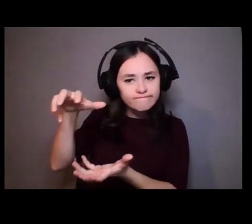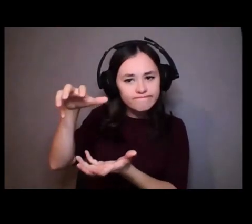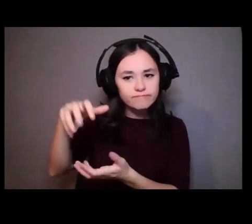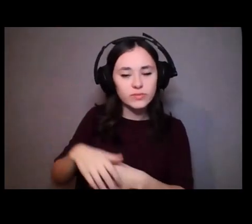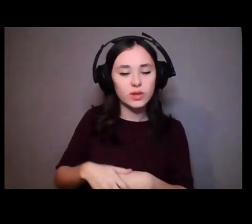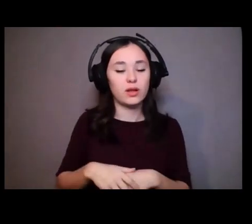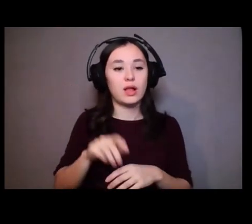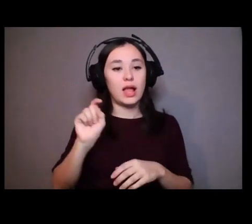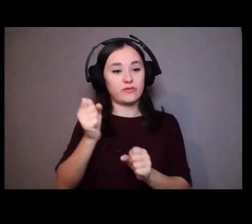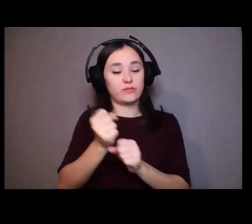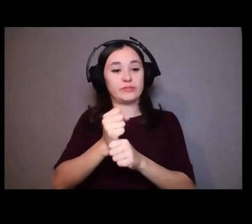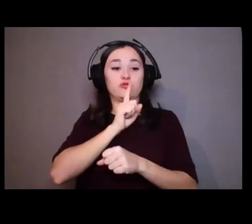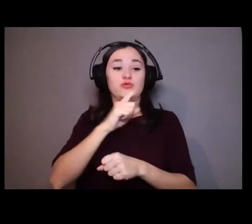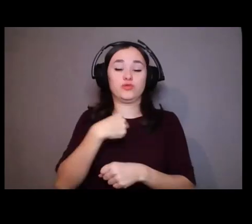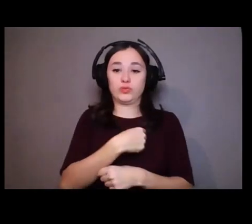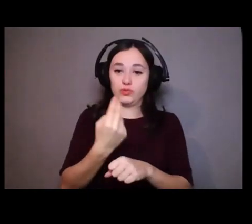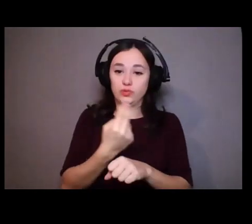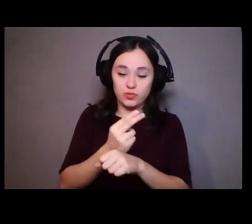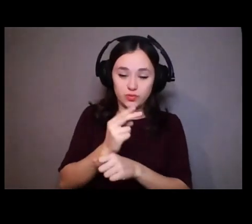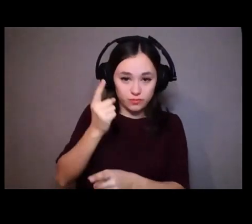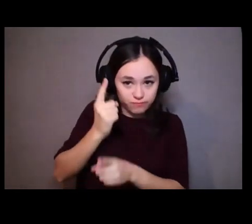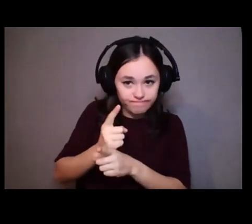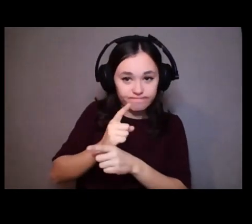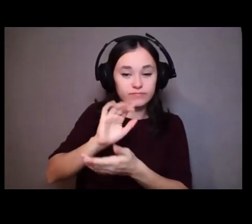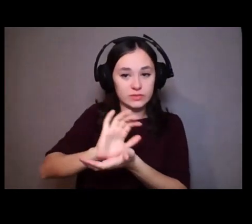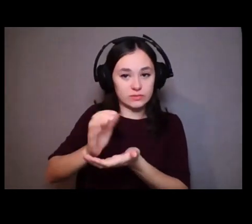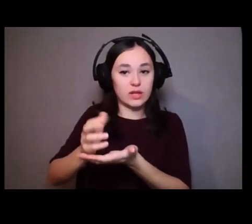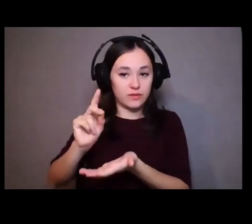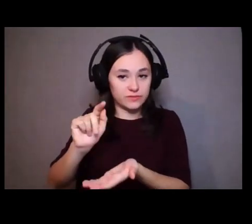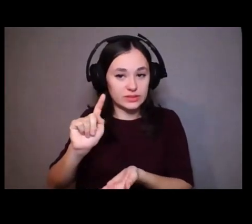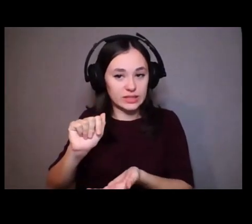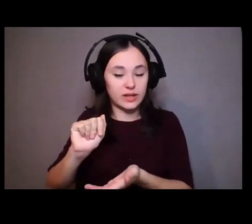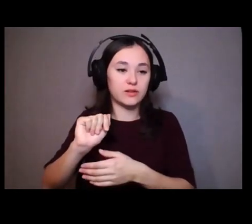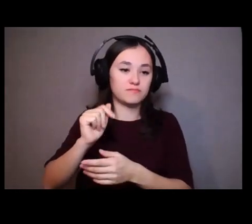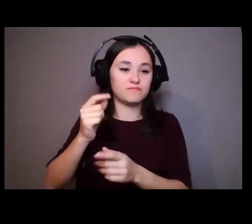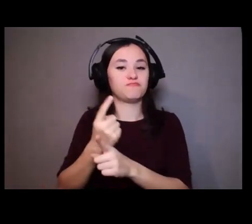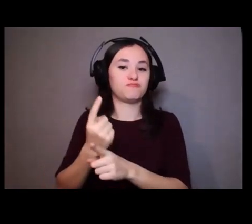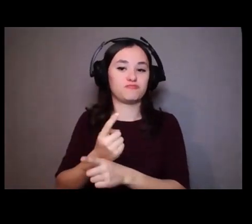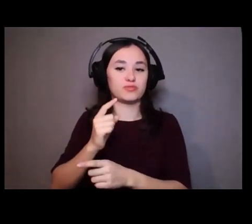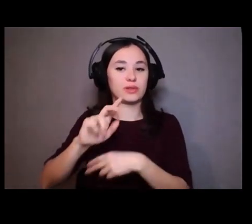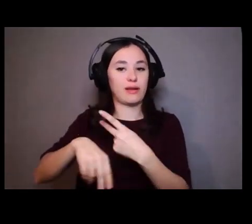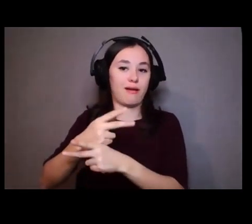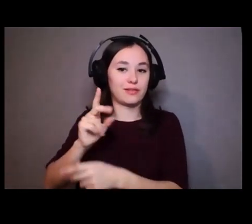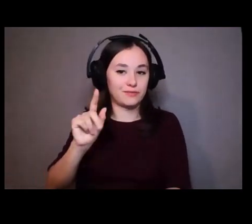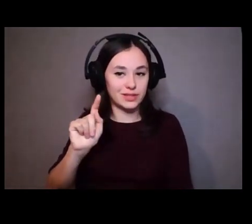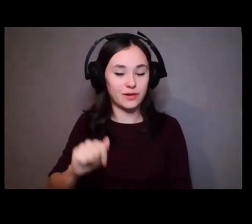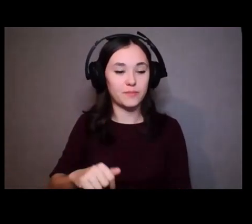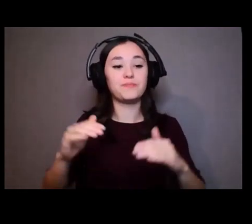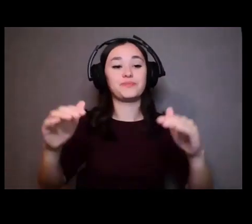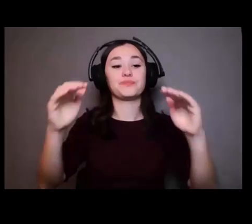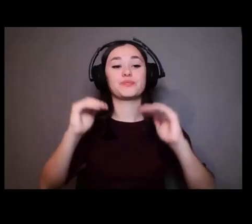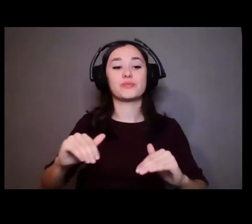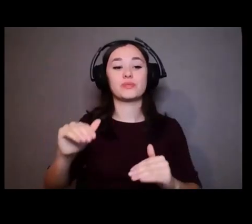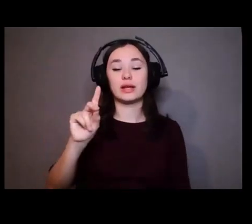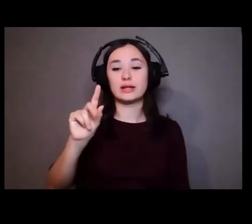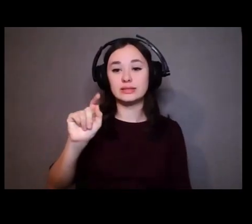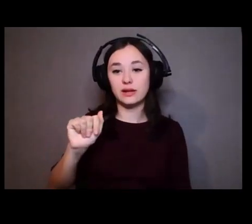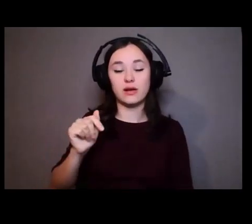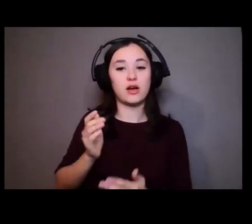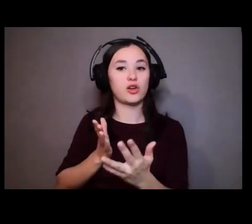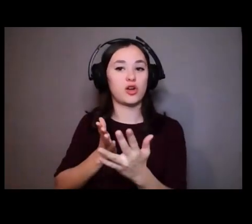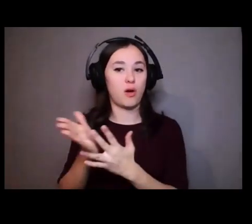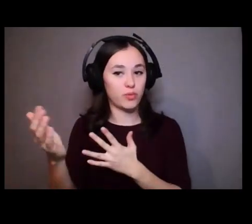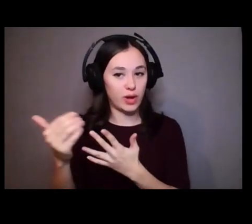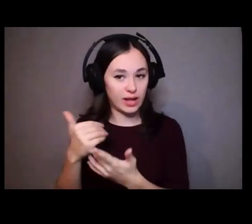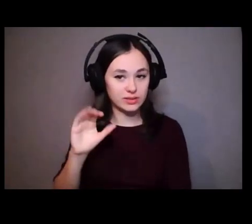the most accurate data possible to inform some very important decisions. And data comprehensiveness. We have to often braid